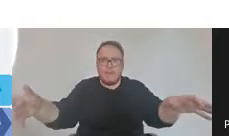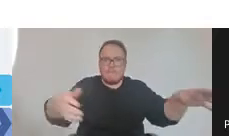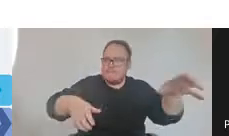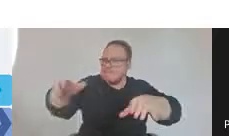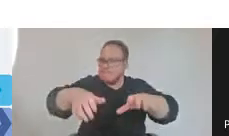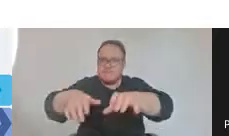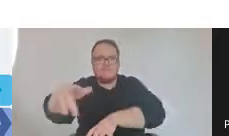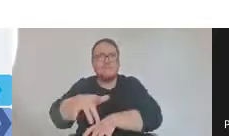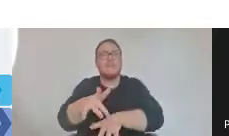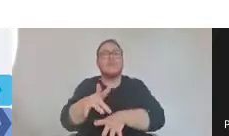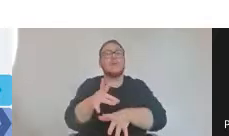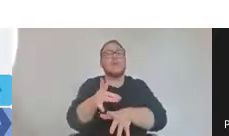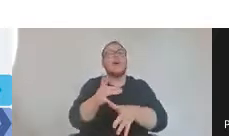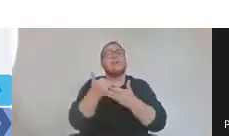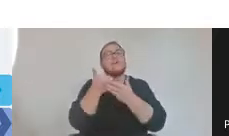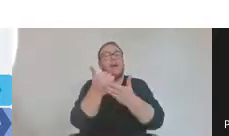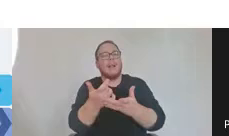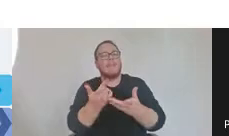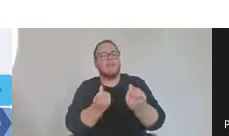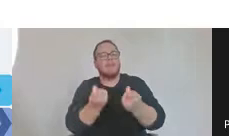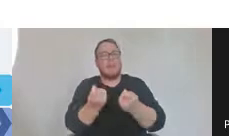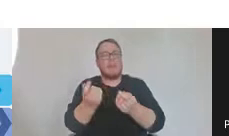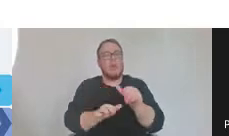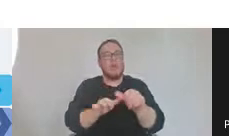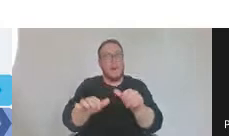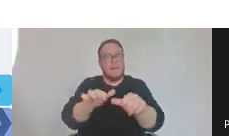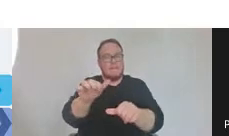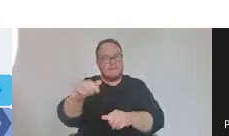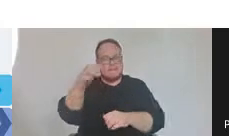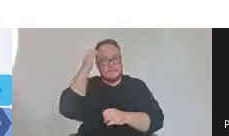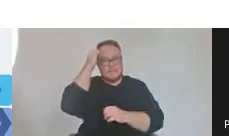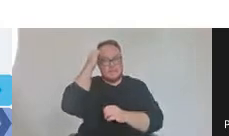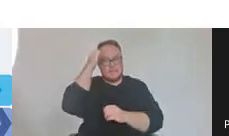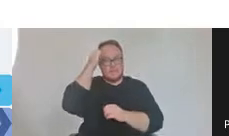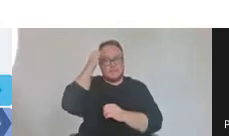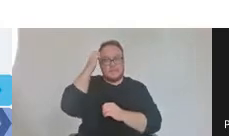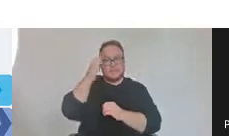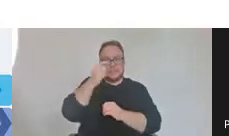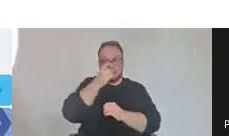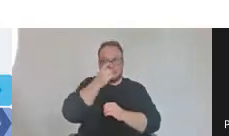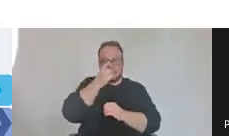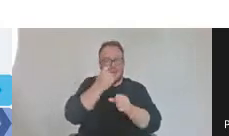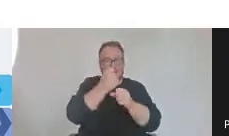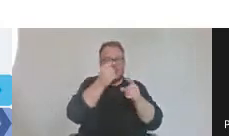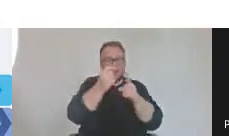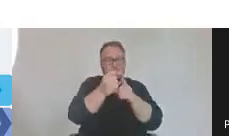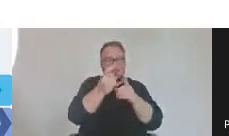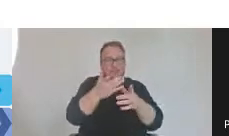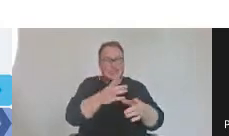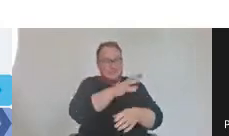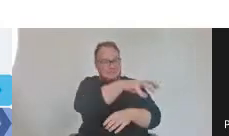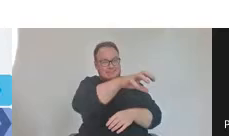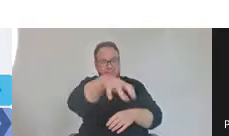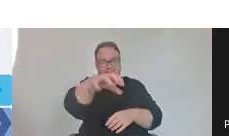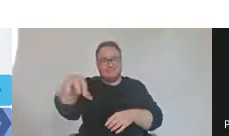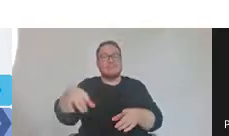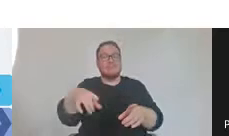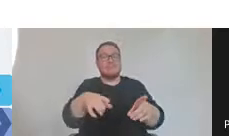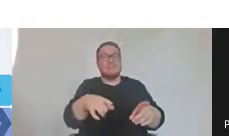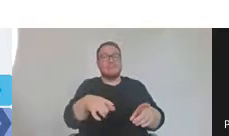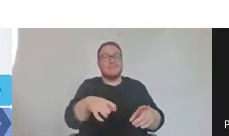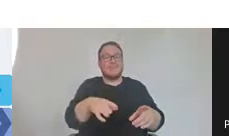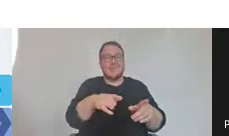run the programme. And our GP practices through their PCNs have delivered over 70% of the 1.6 million